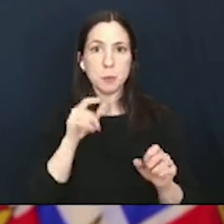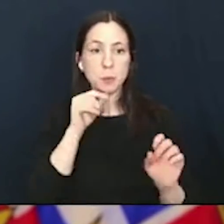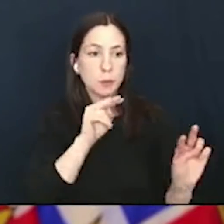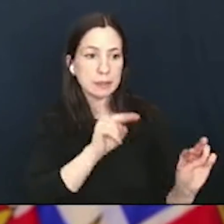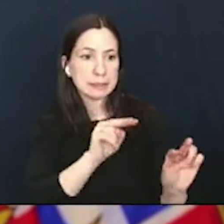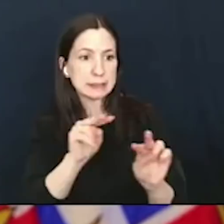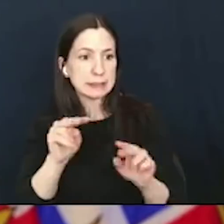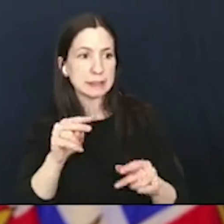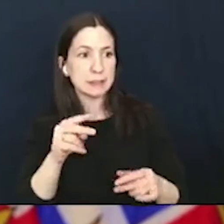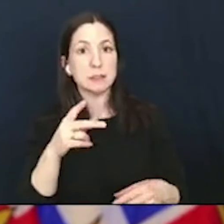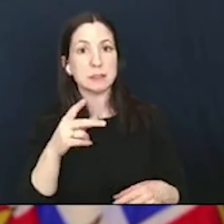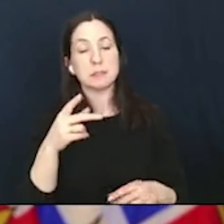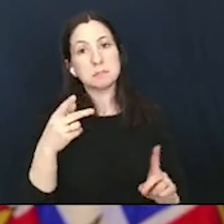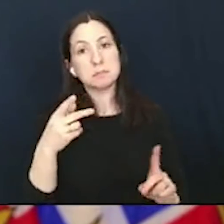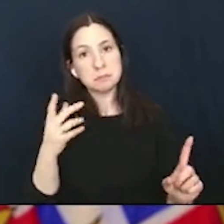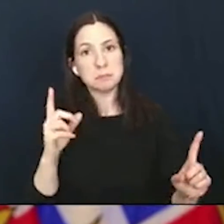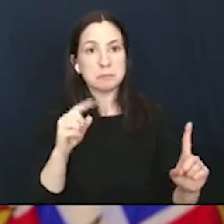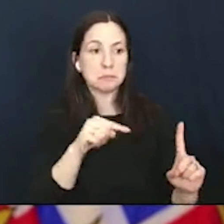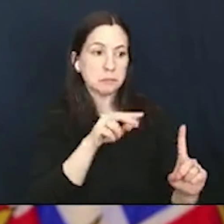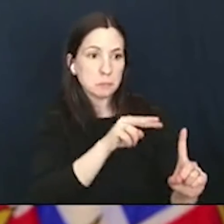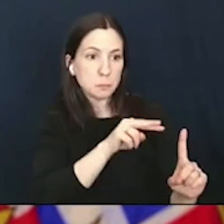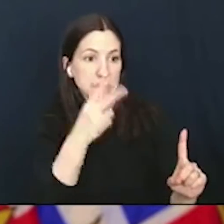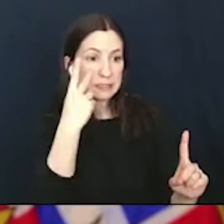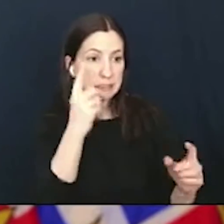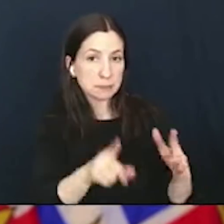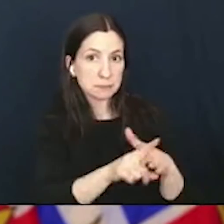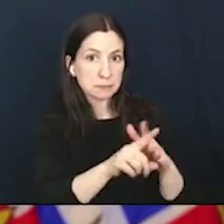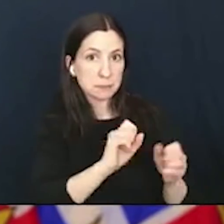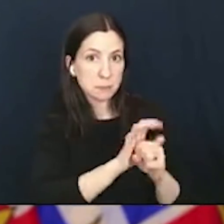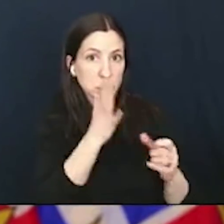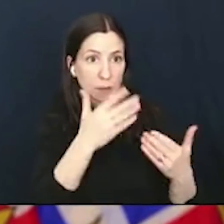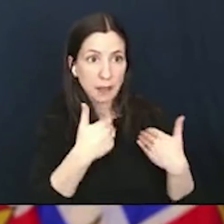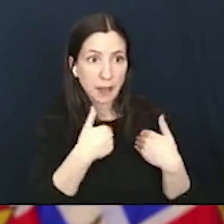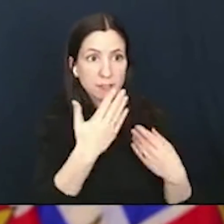7,881 people under active public health monitoring, and